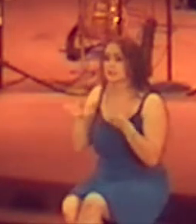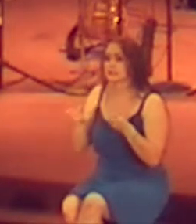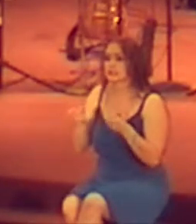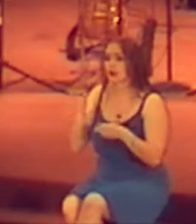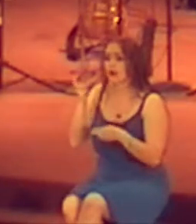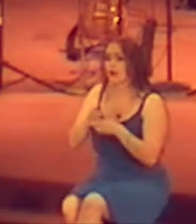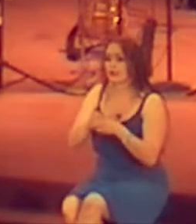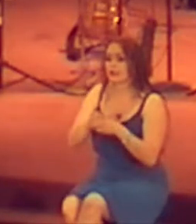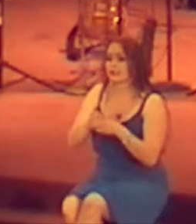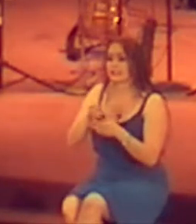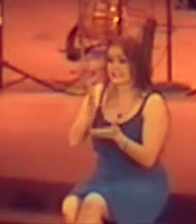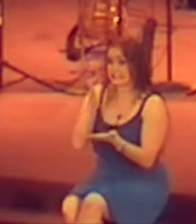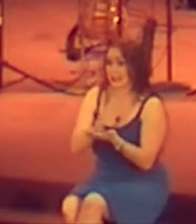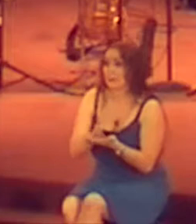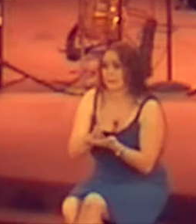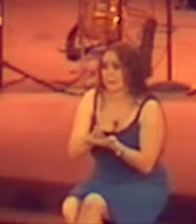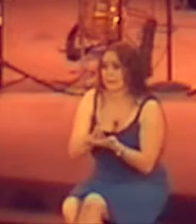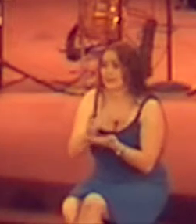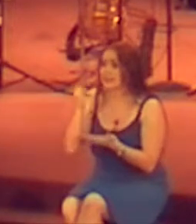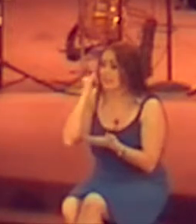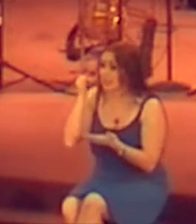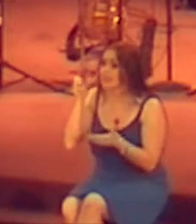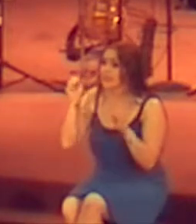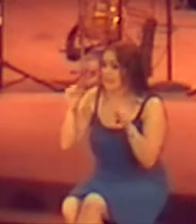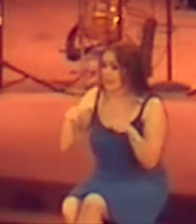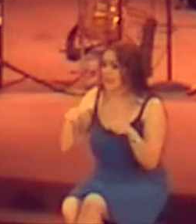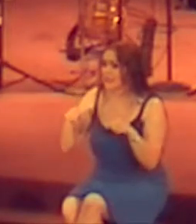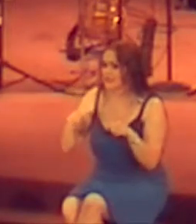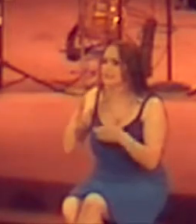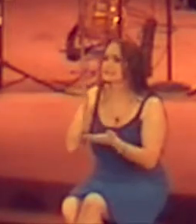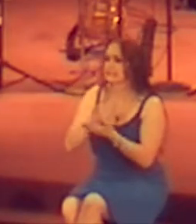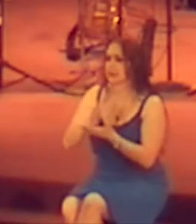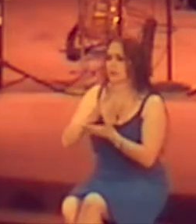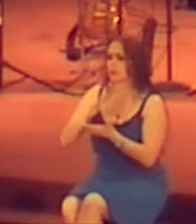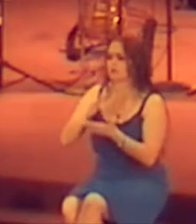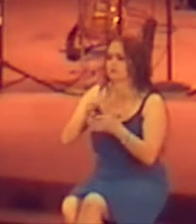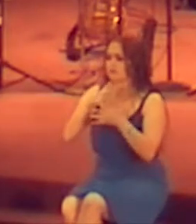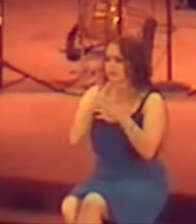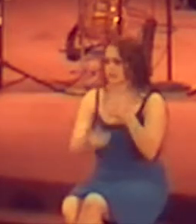sometimes, if we could stop them, then we surely would be able to stop all the rest.